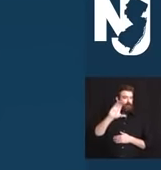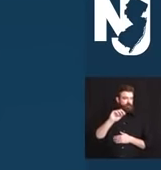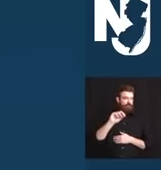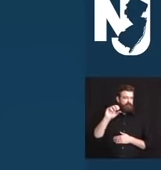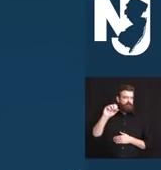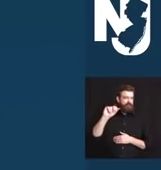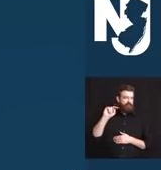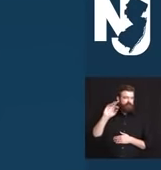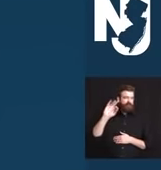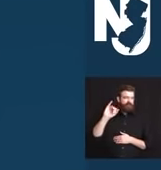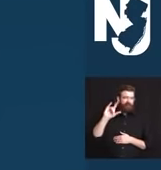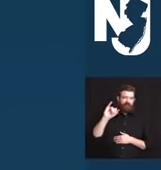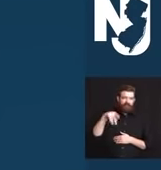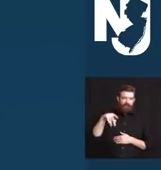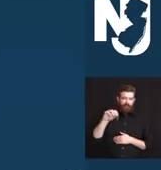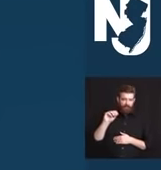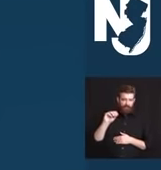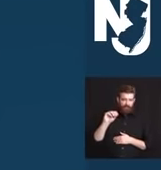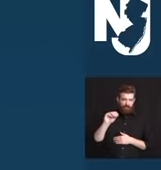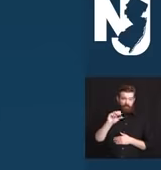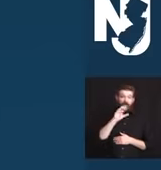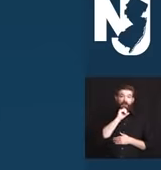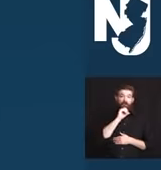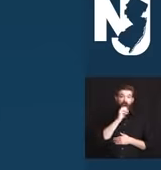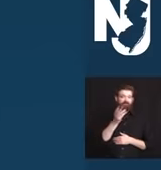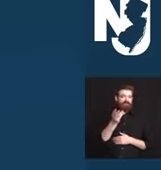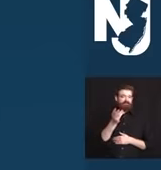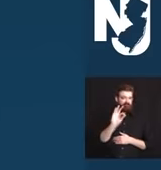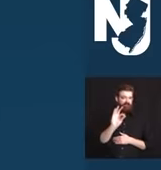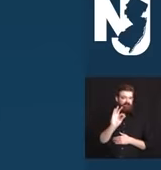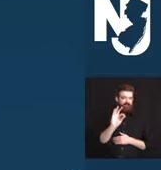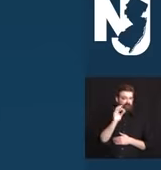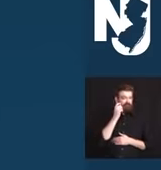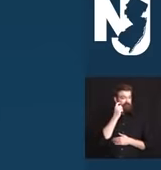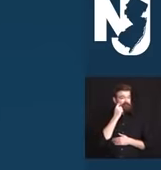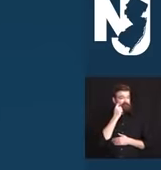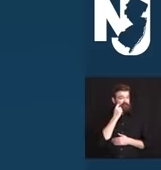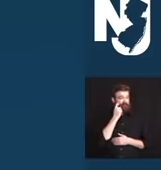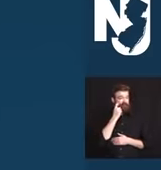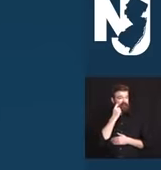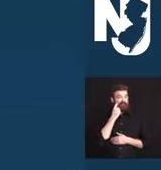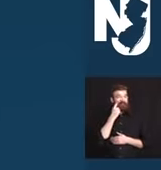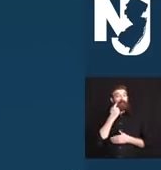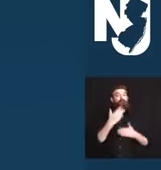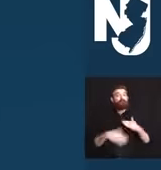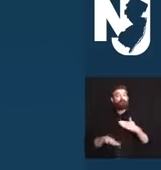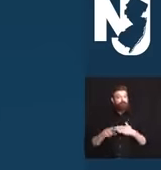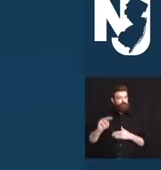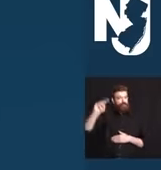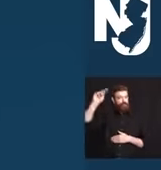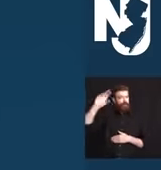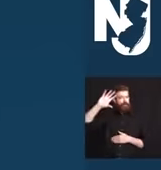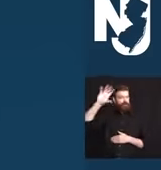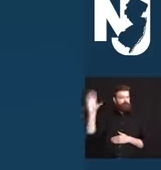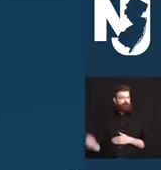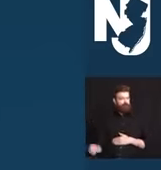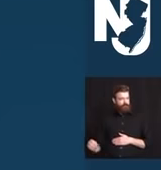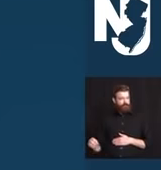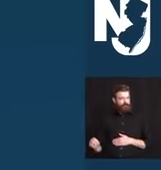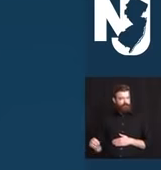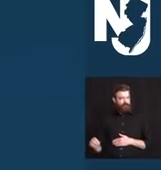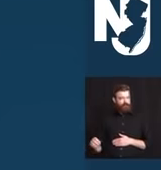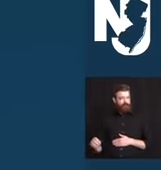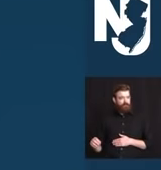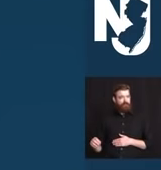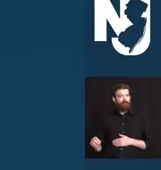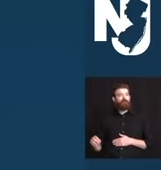He was born in Tunis, Tunisia, in northern Africa, but came to New Jersey as a child and was a graduate of Toms River High